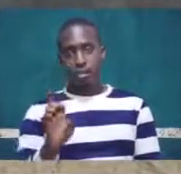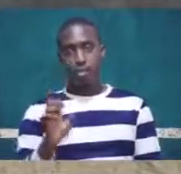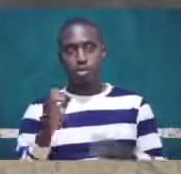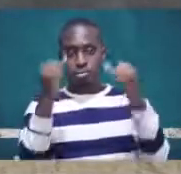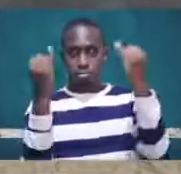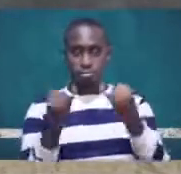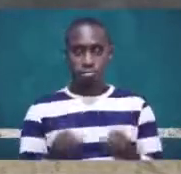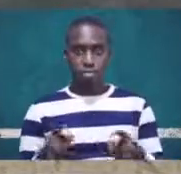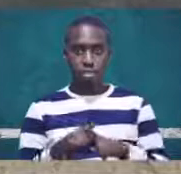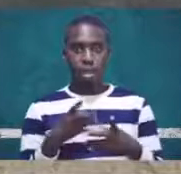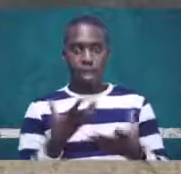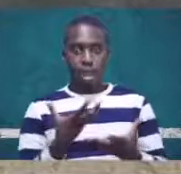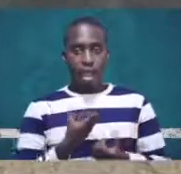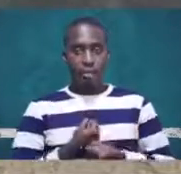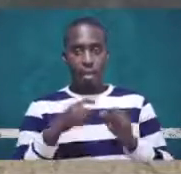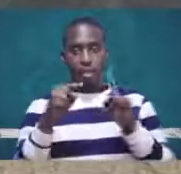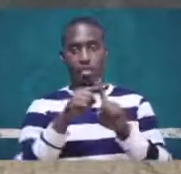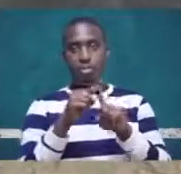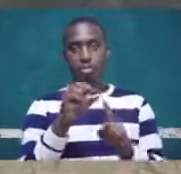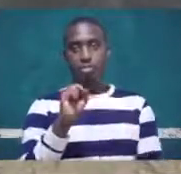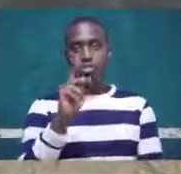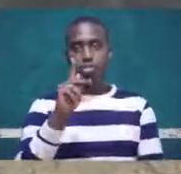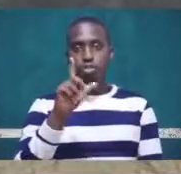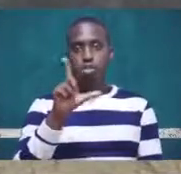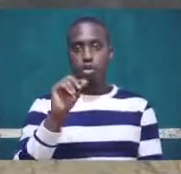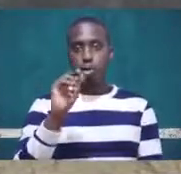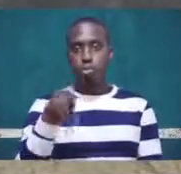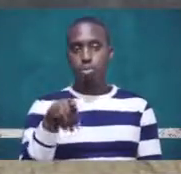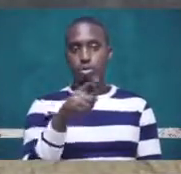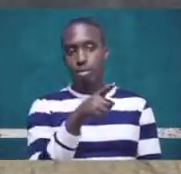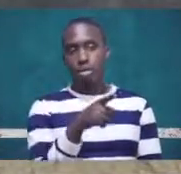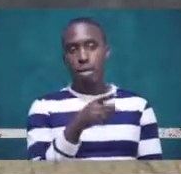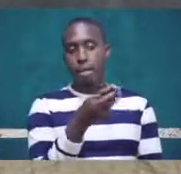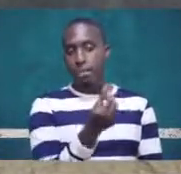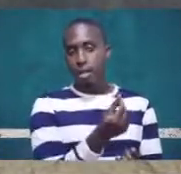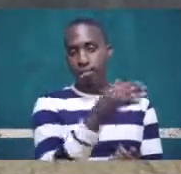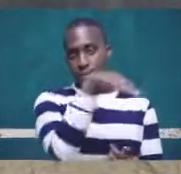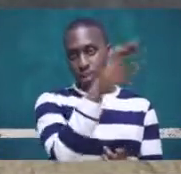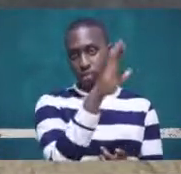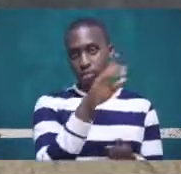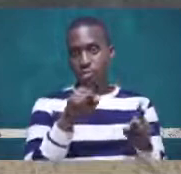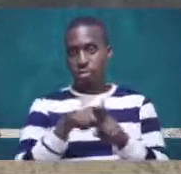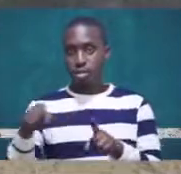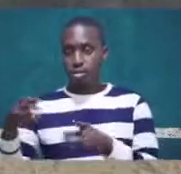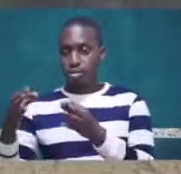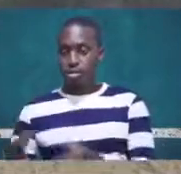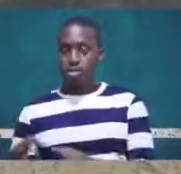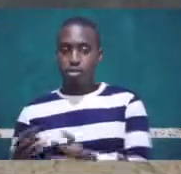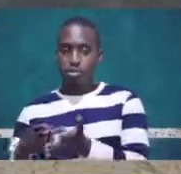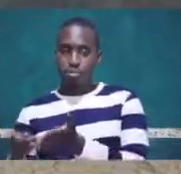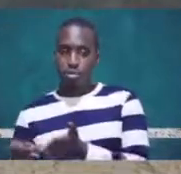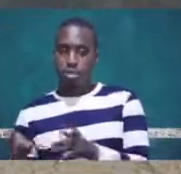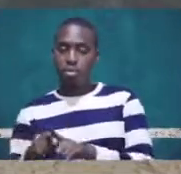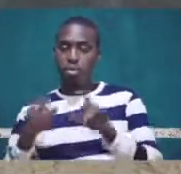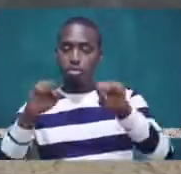If this is our price here, and if this is our quantity demanded on our x-axis, then we